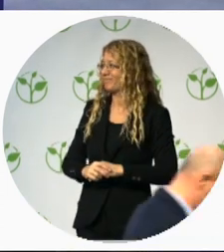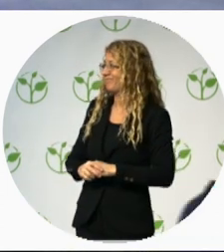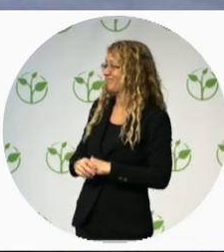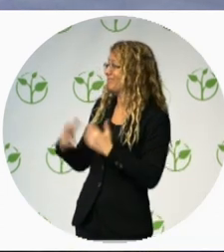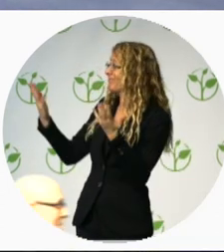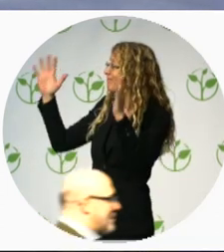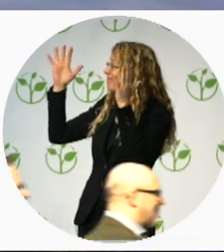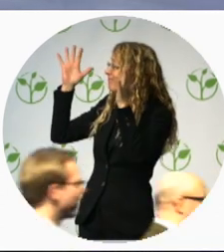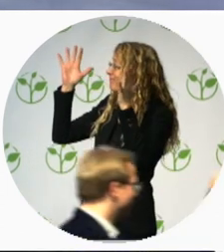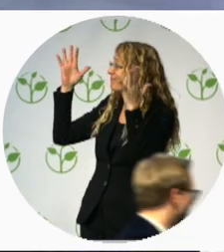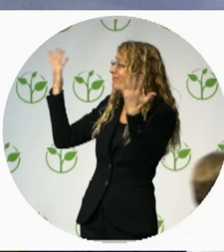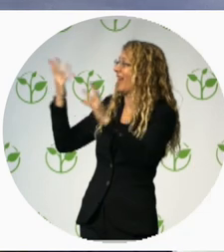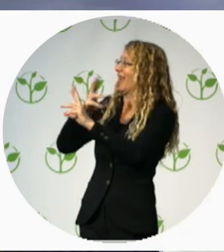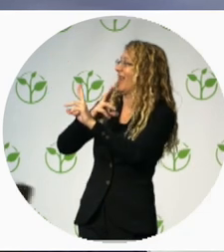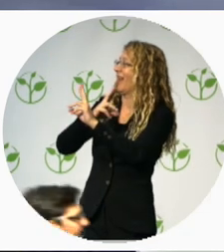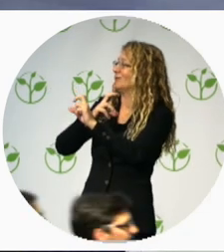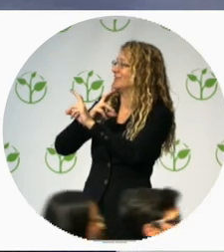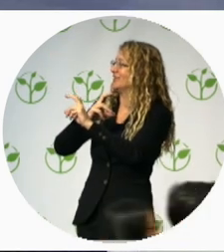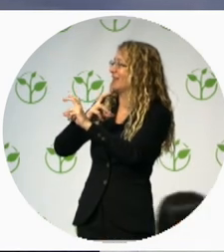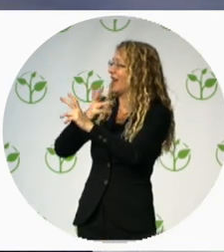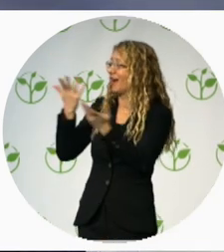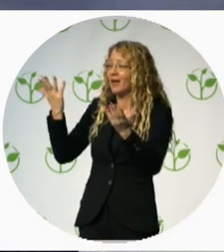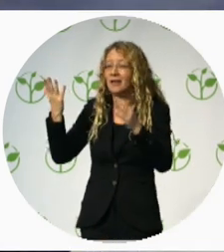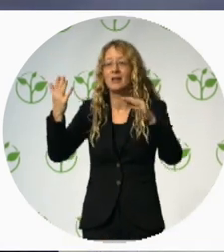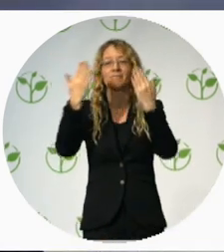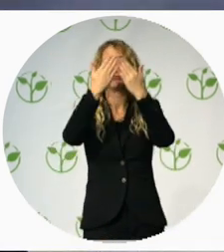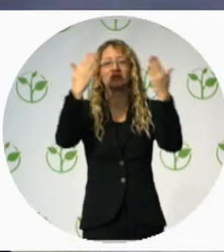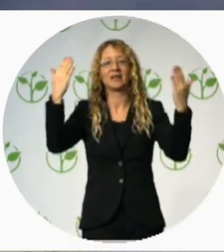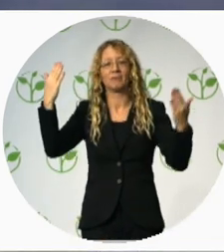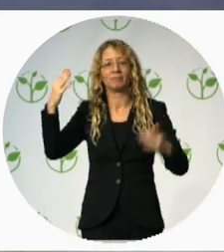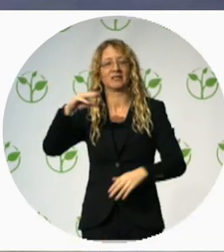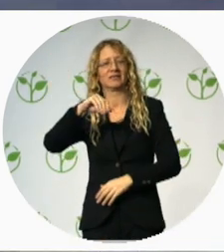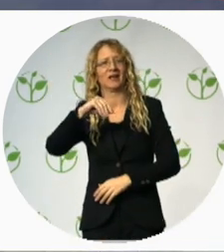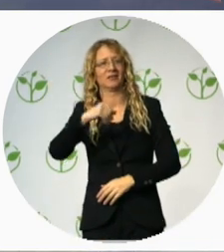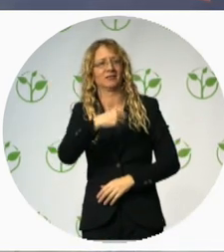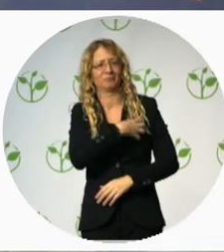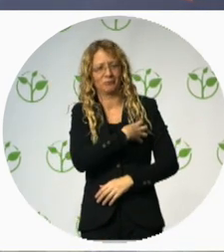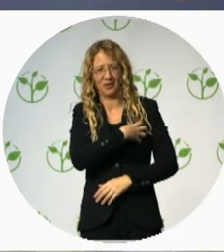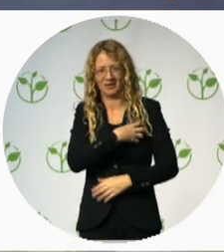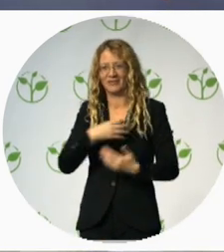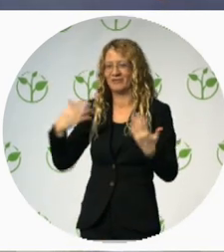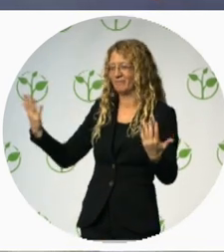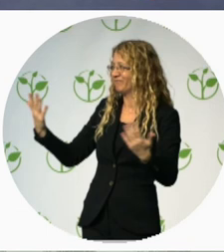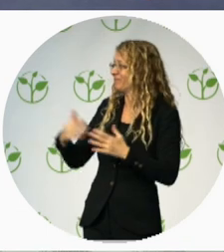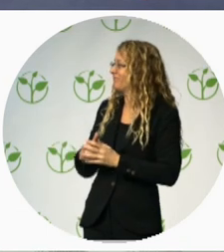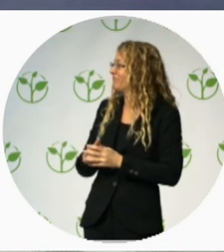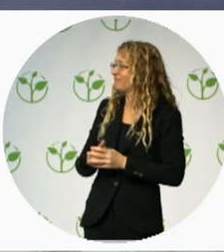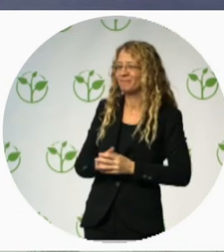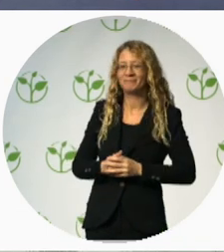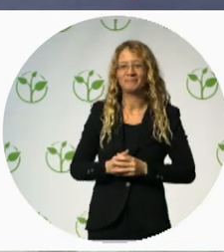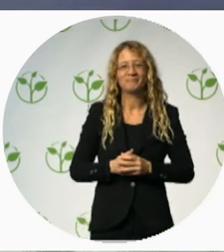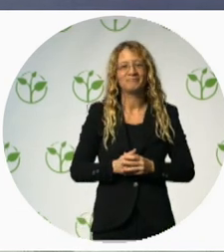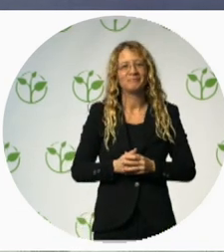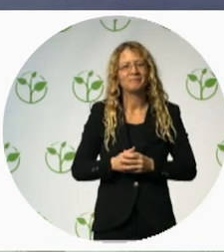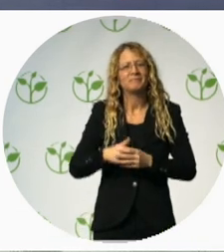Congratulations to the Salzburg Museum from Austria. The Salzburg Museum offers text and information about their exhibitions and collections in